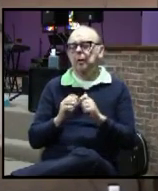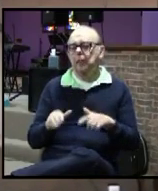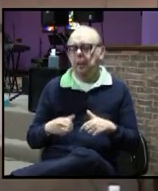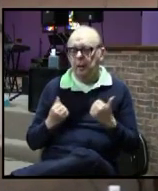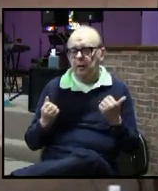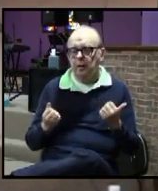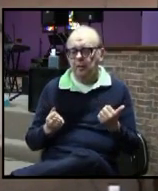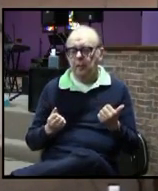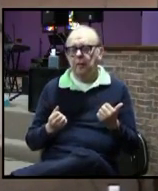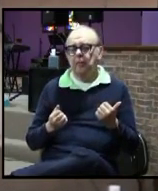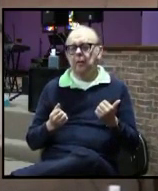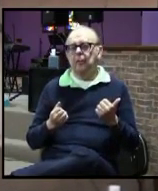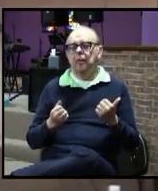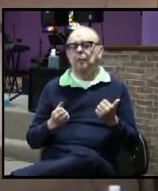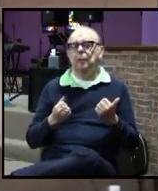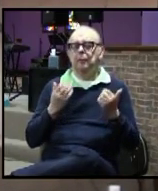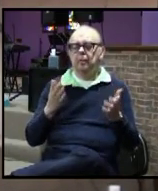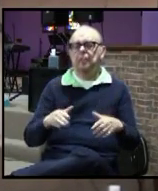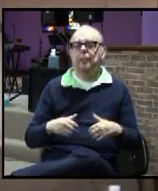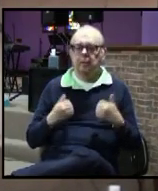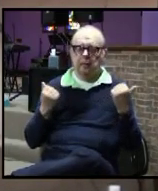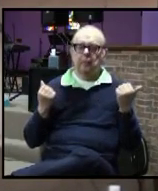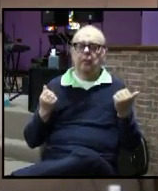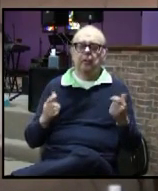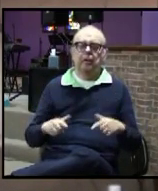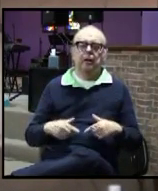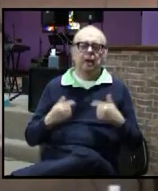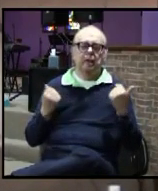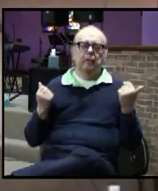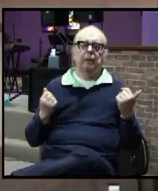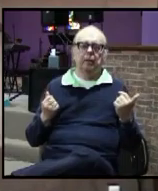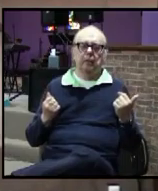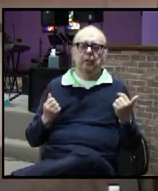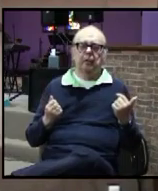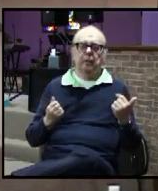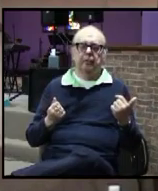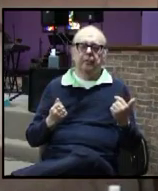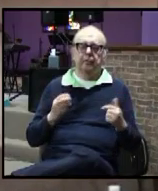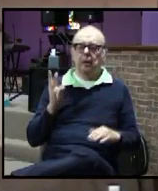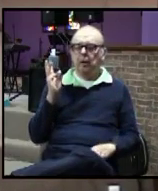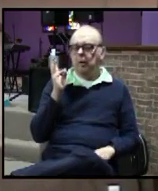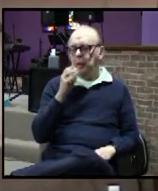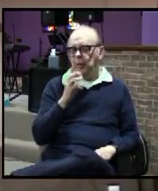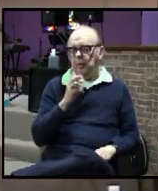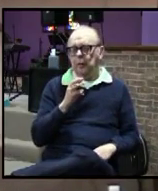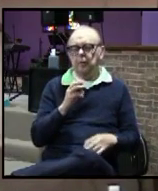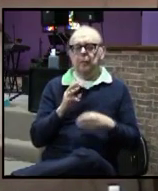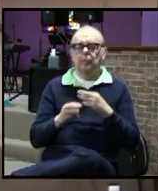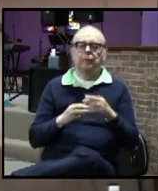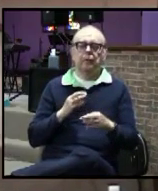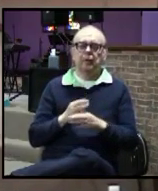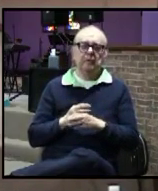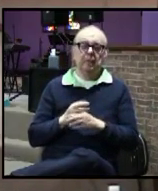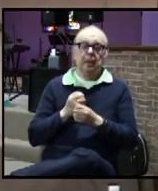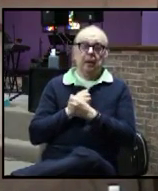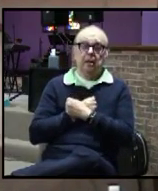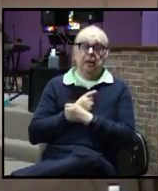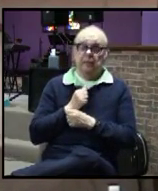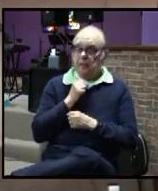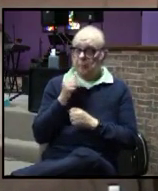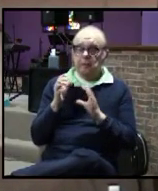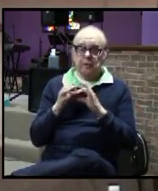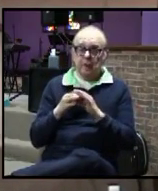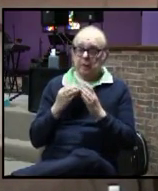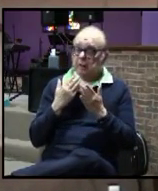that happen in our life and they just kind of beat us down. And for the rest of our life, we just live in this kind of like funky, we love God, but man, we're not doing really